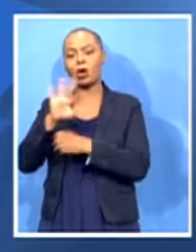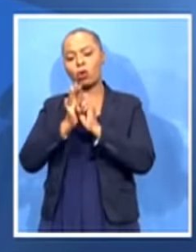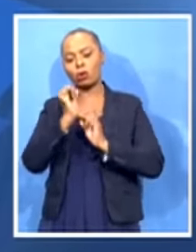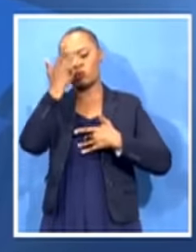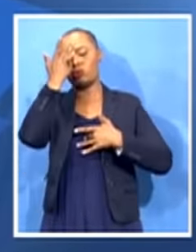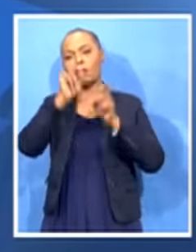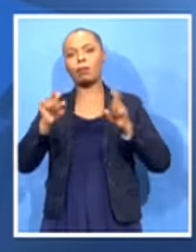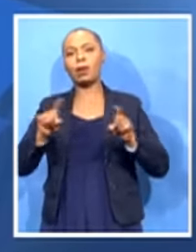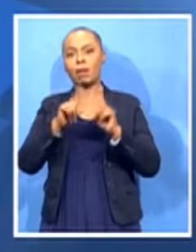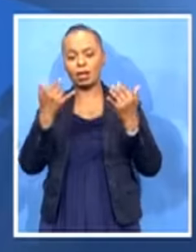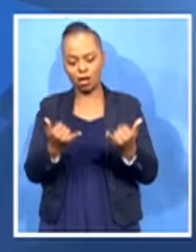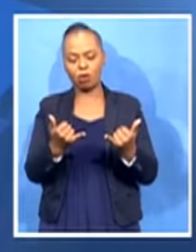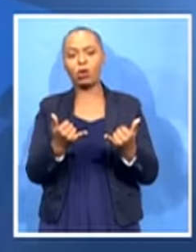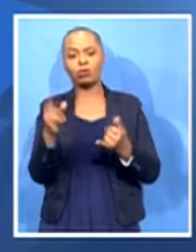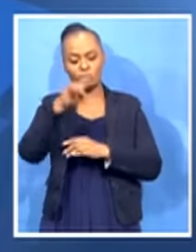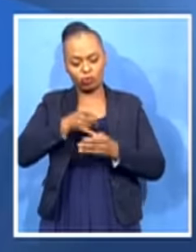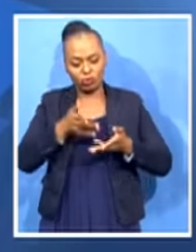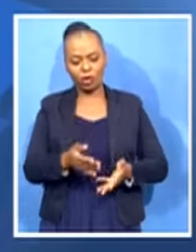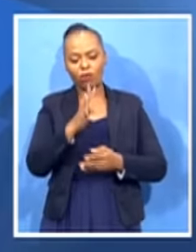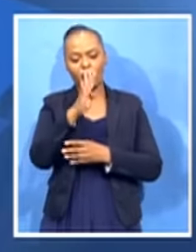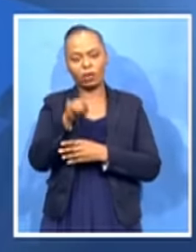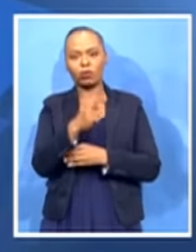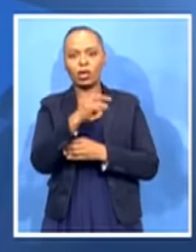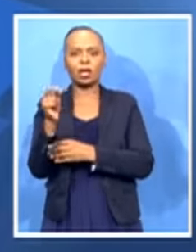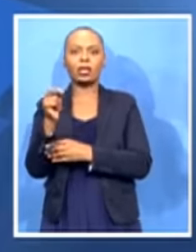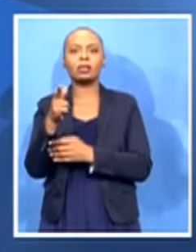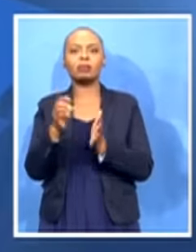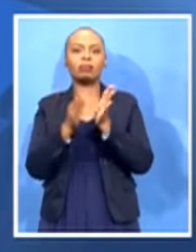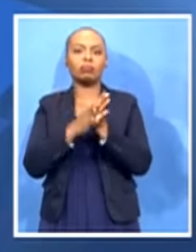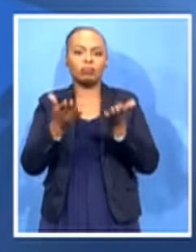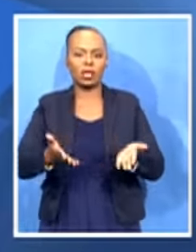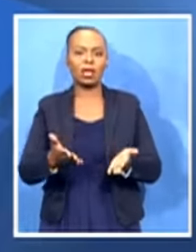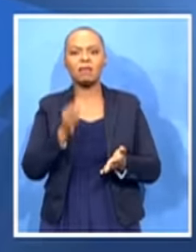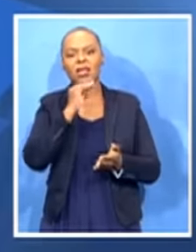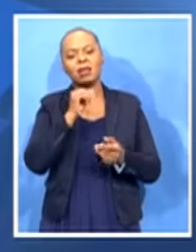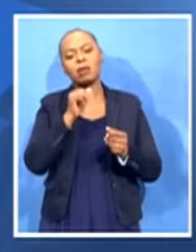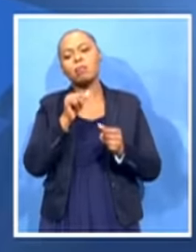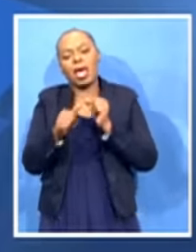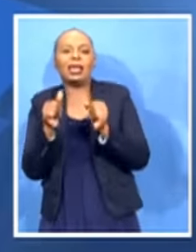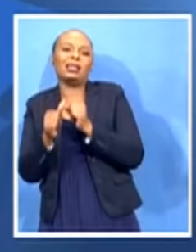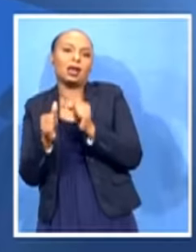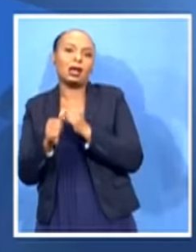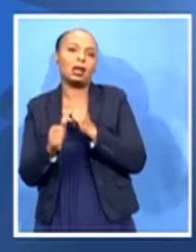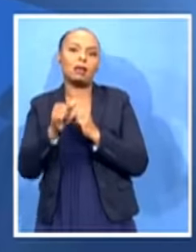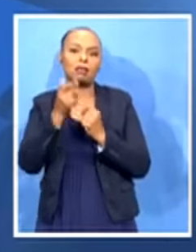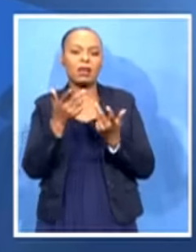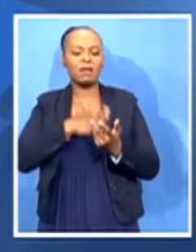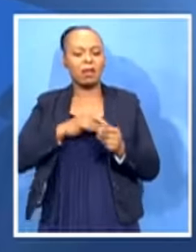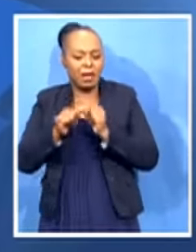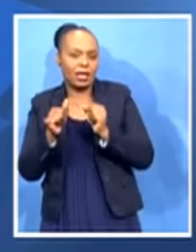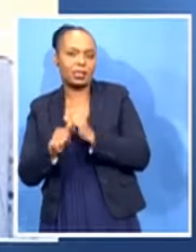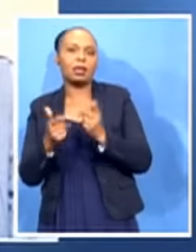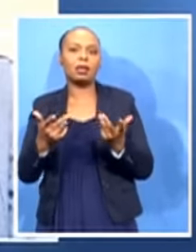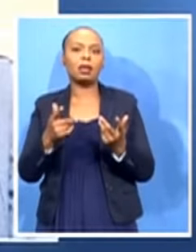it made us feel a little bit better, and we're hoping that all the interventions we are putting in are making some difference.